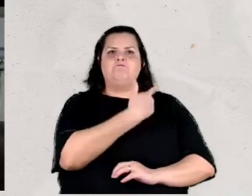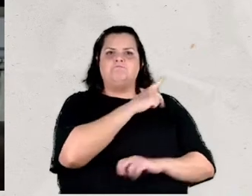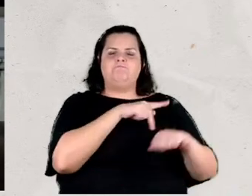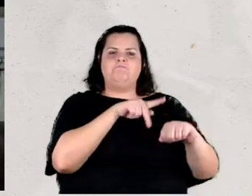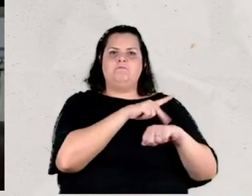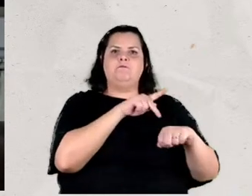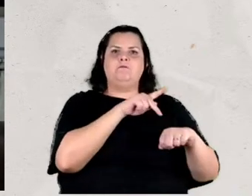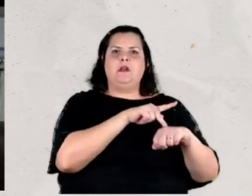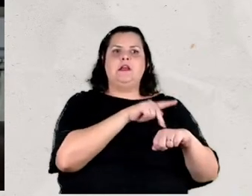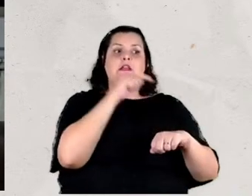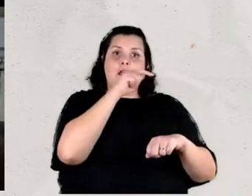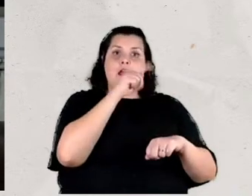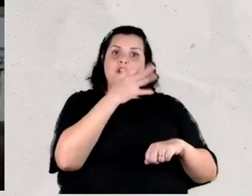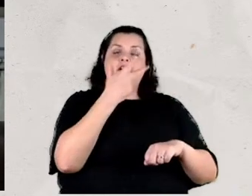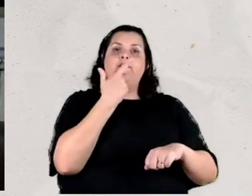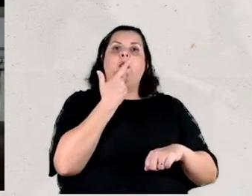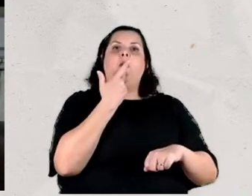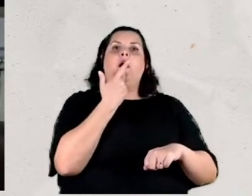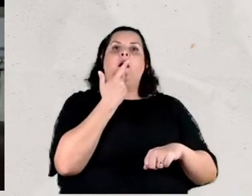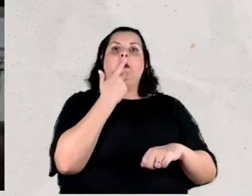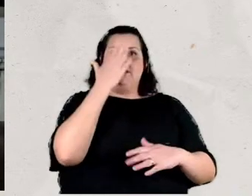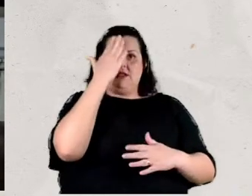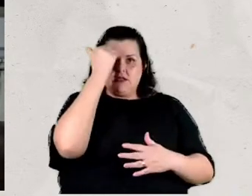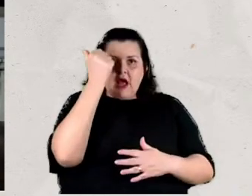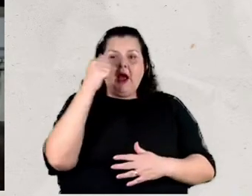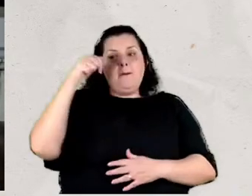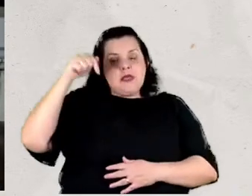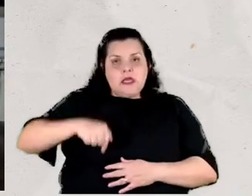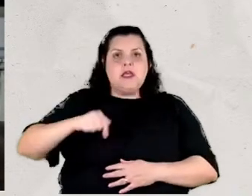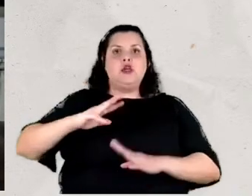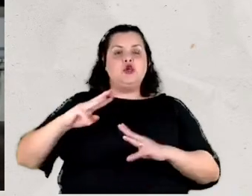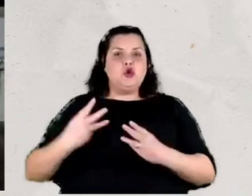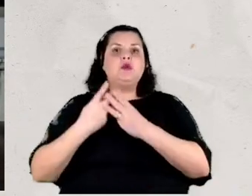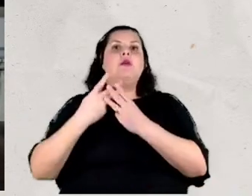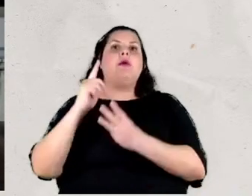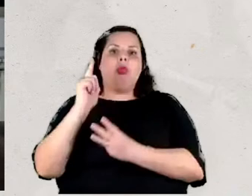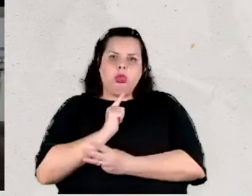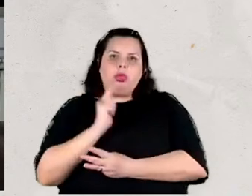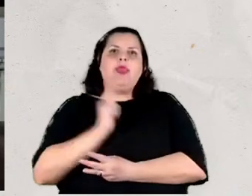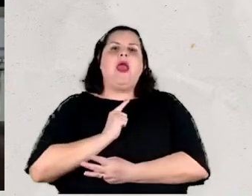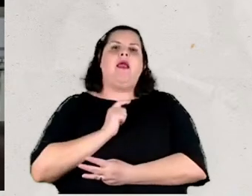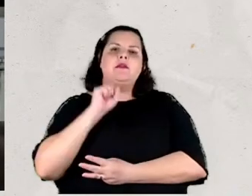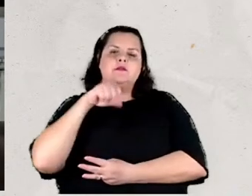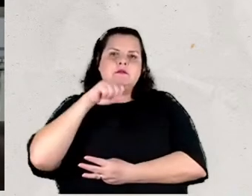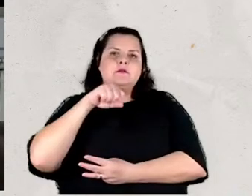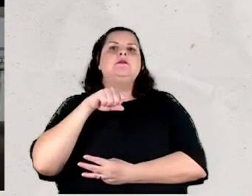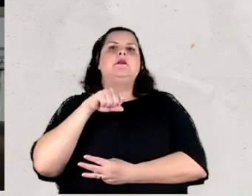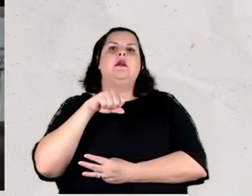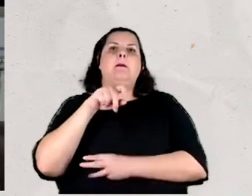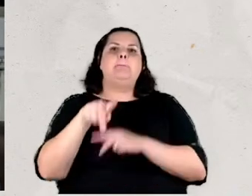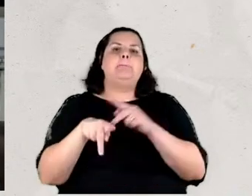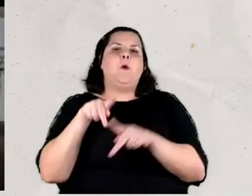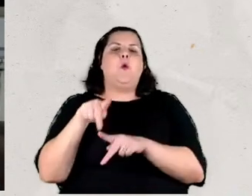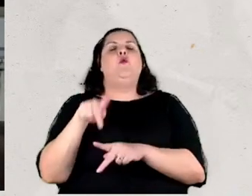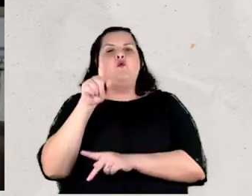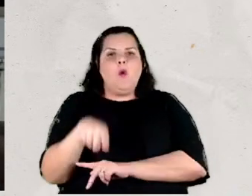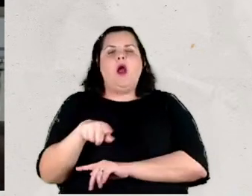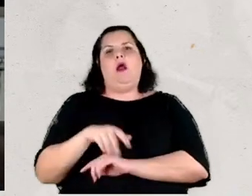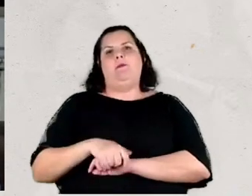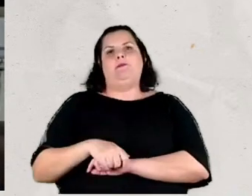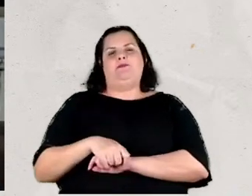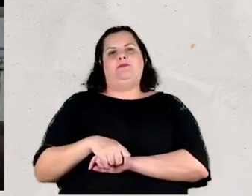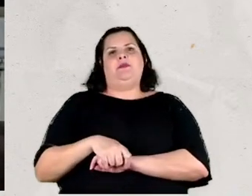to terms with each other. If you don't recognize my right to be here at all, then I have really nothing to talk to you